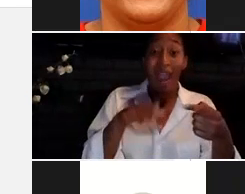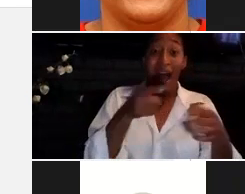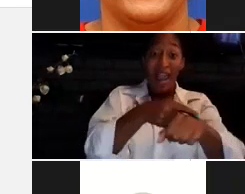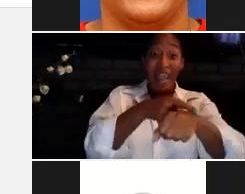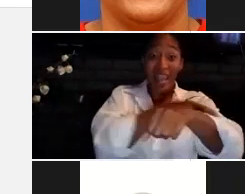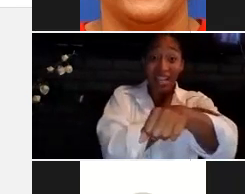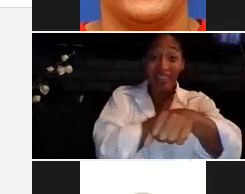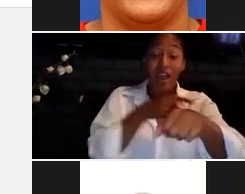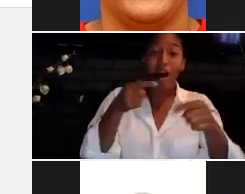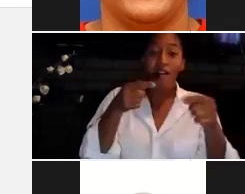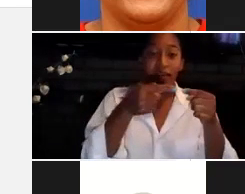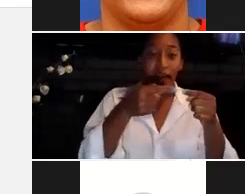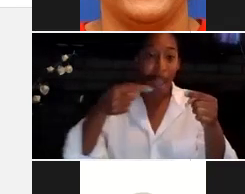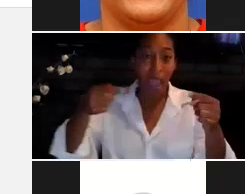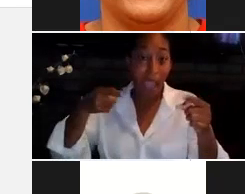Okay.